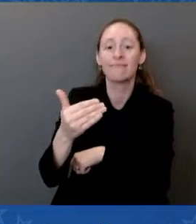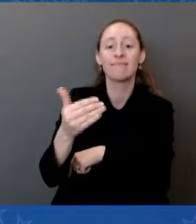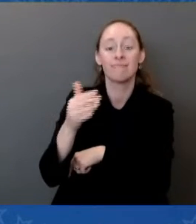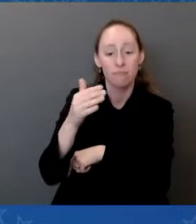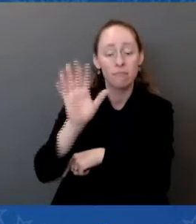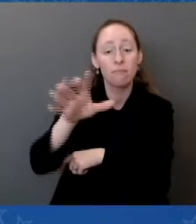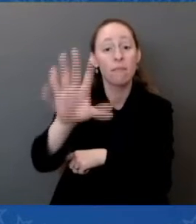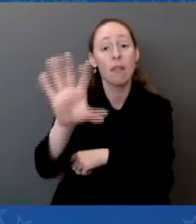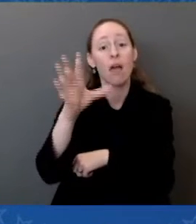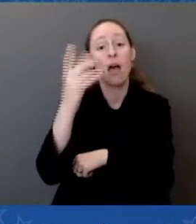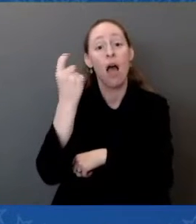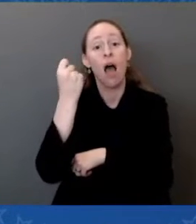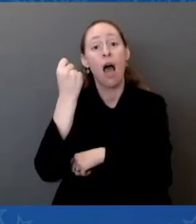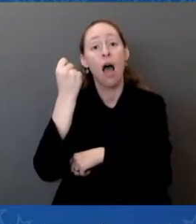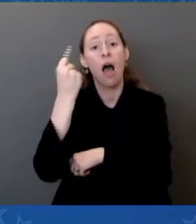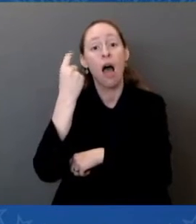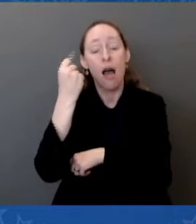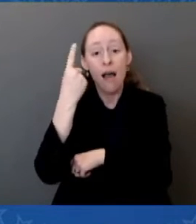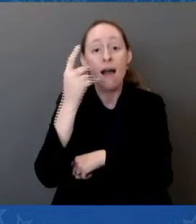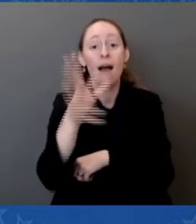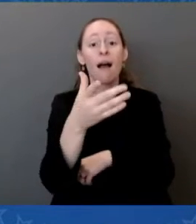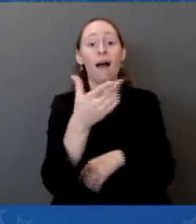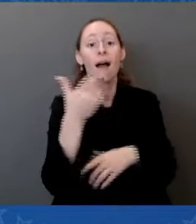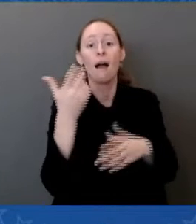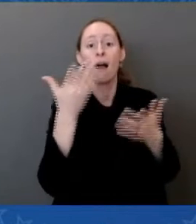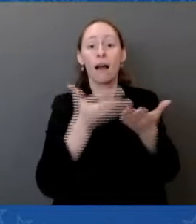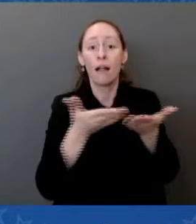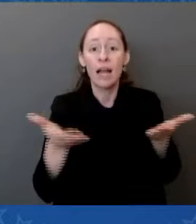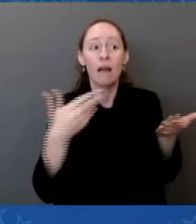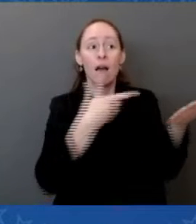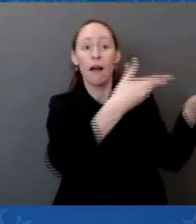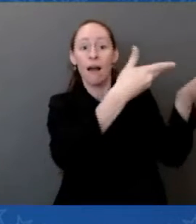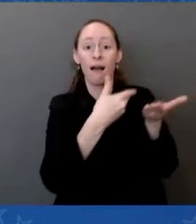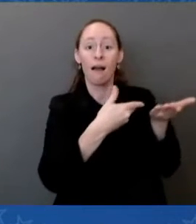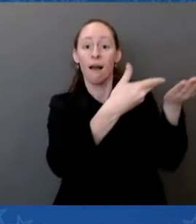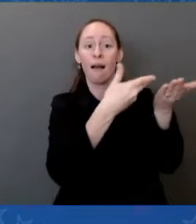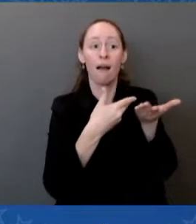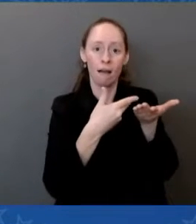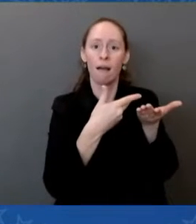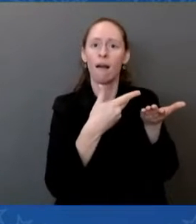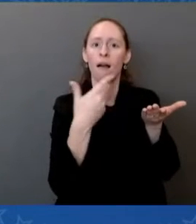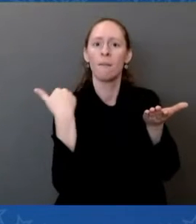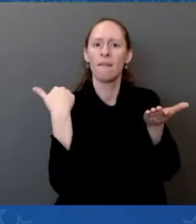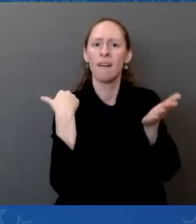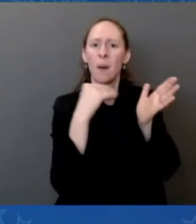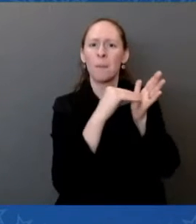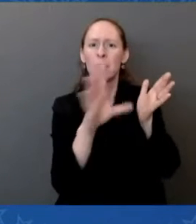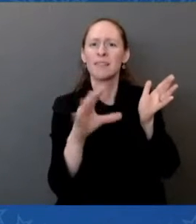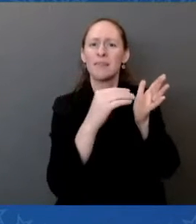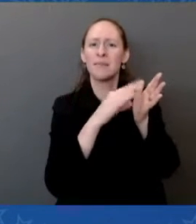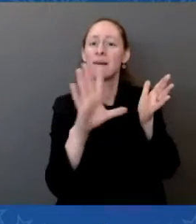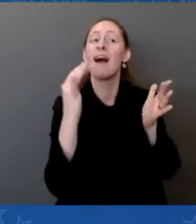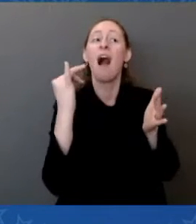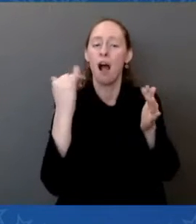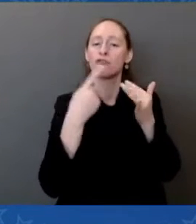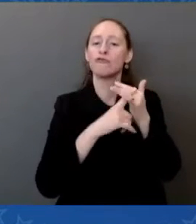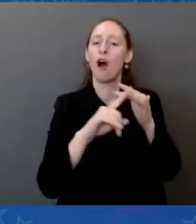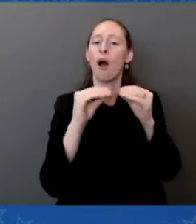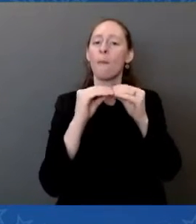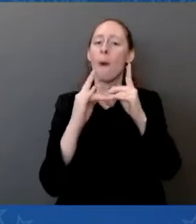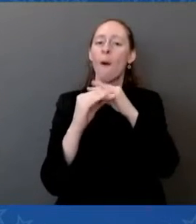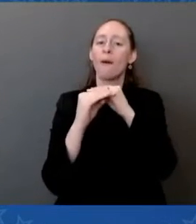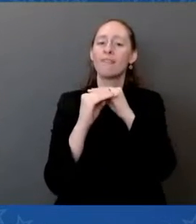showing that price increase may be beginning to ease as well. The bottom line is jobs are up, wages are up, people are back to work, and